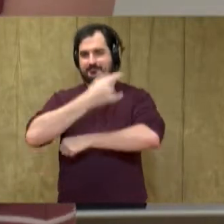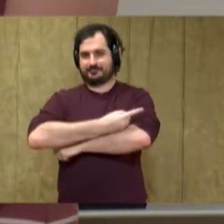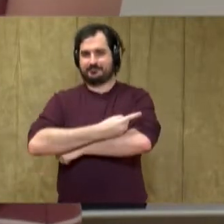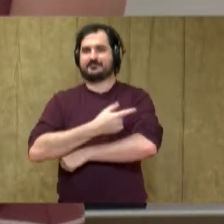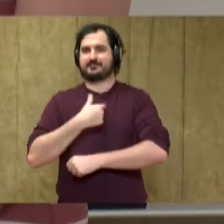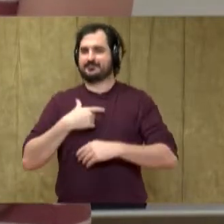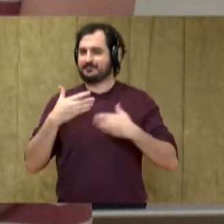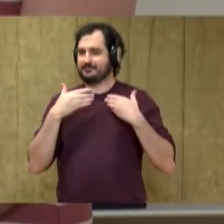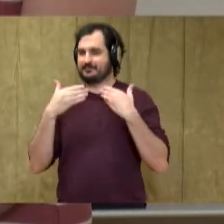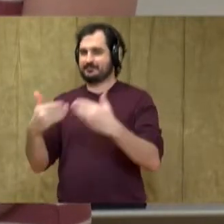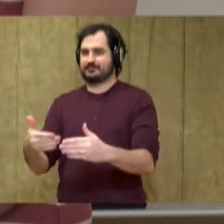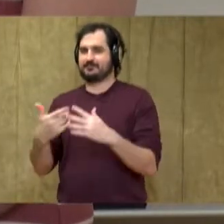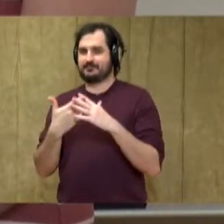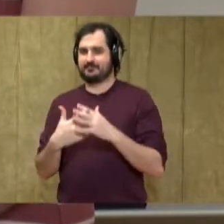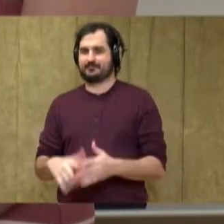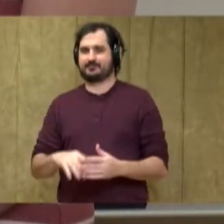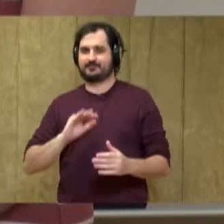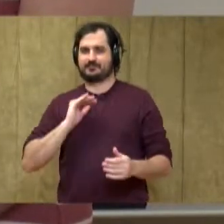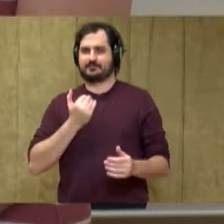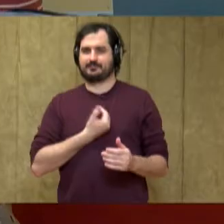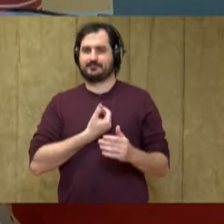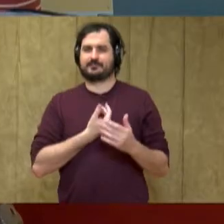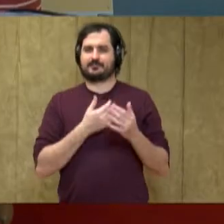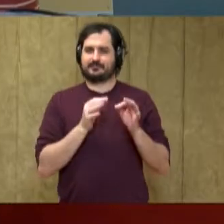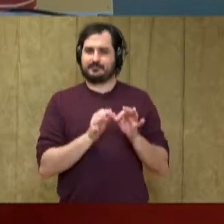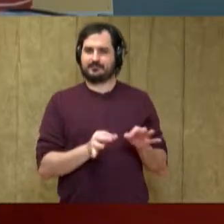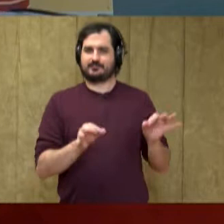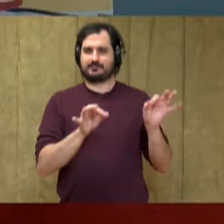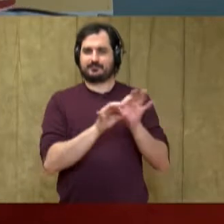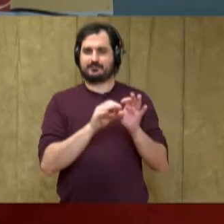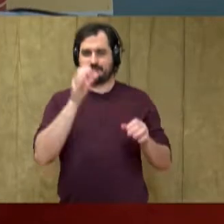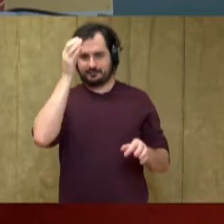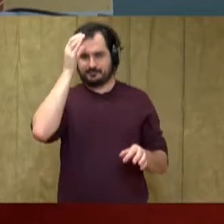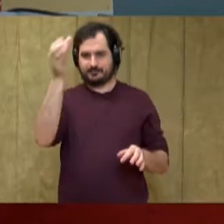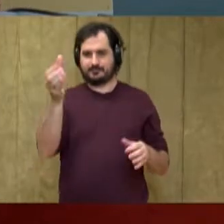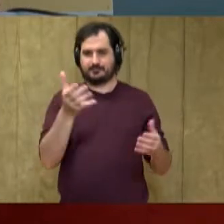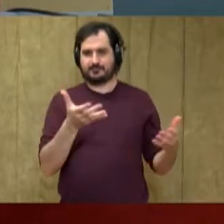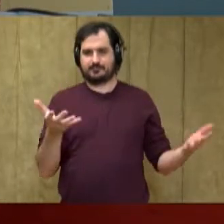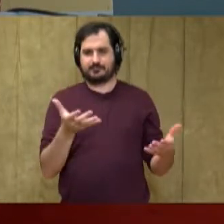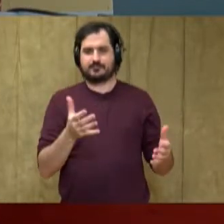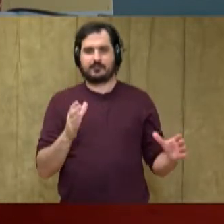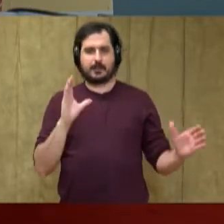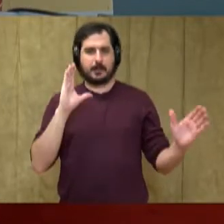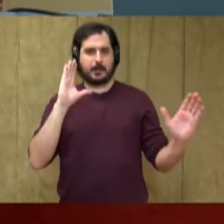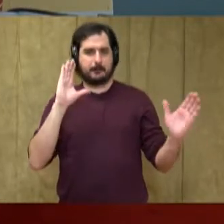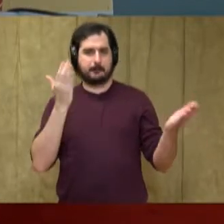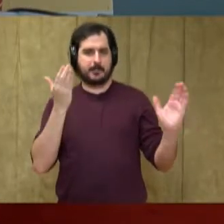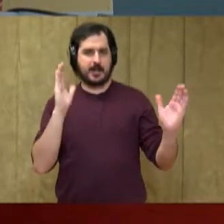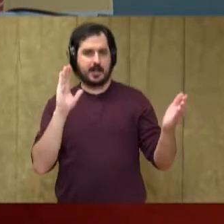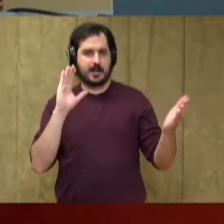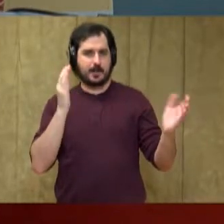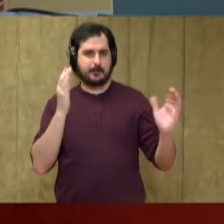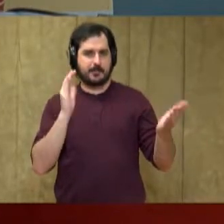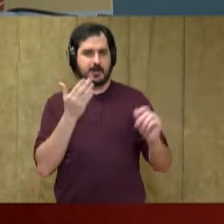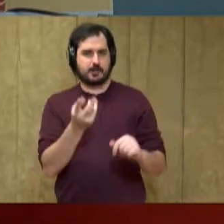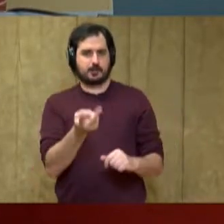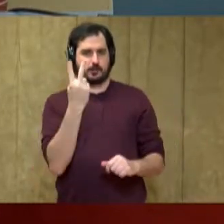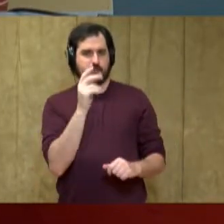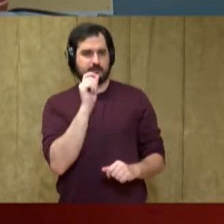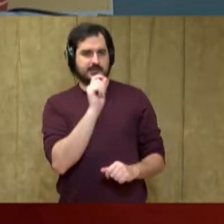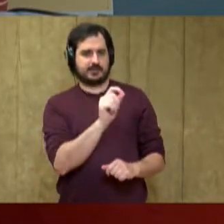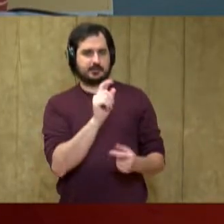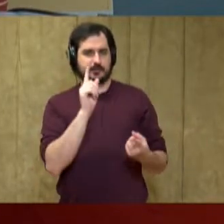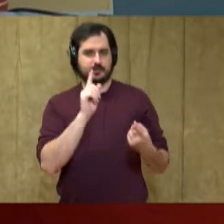essential concept today is to compare two decimals to hundredths by reasoning about their size. So you know,